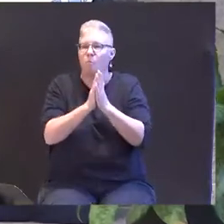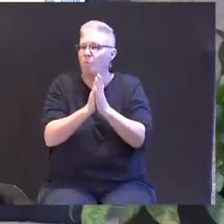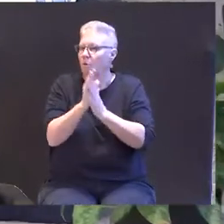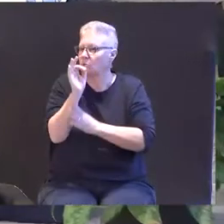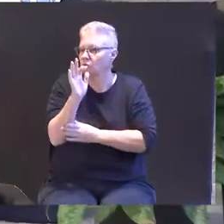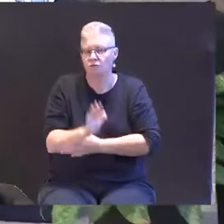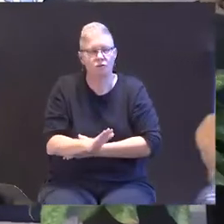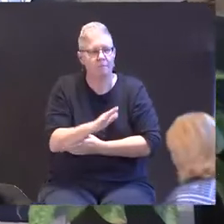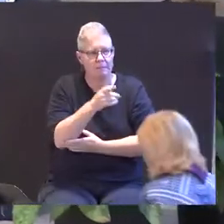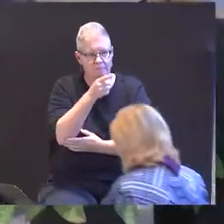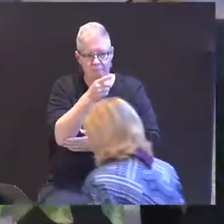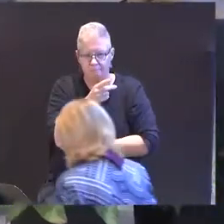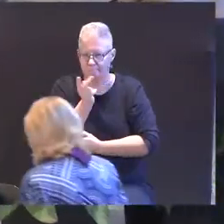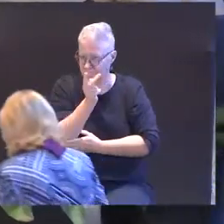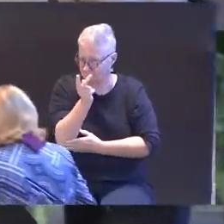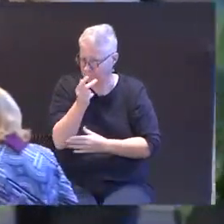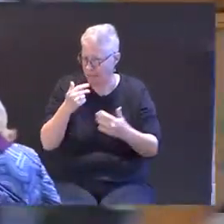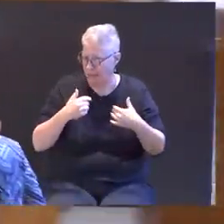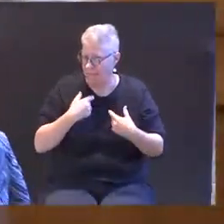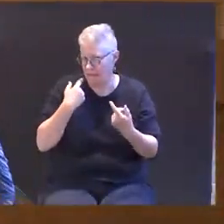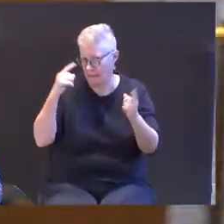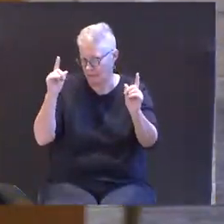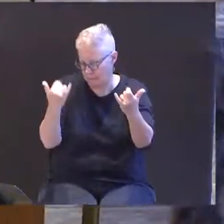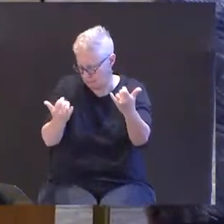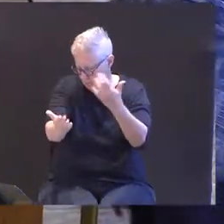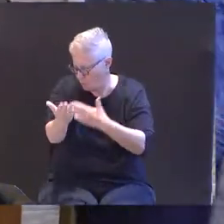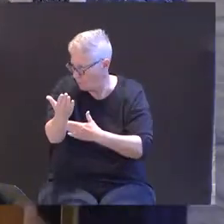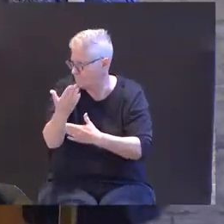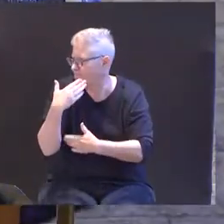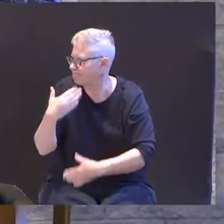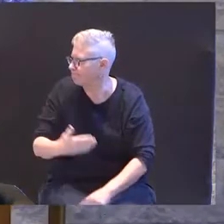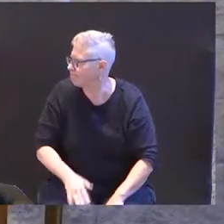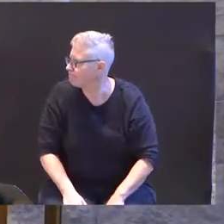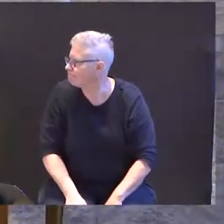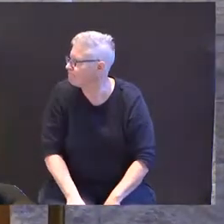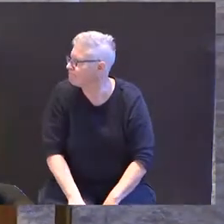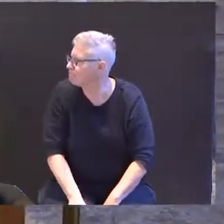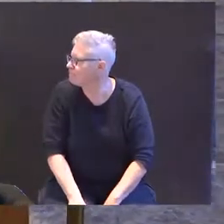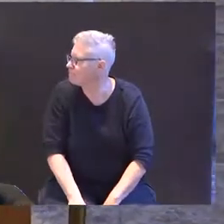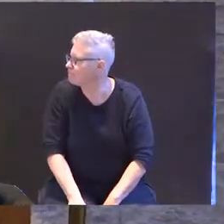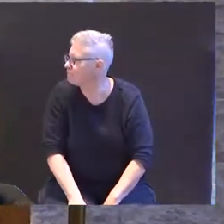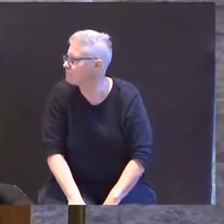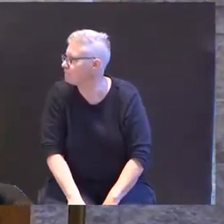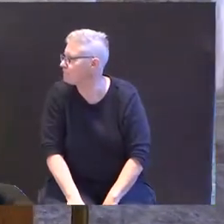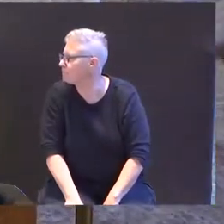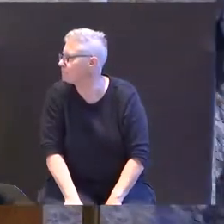Thank you.